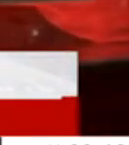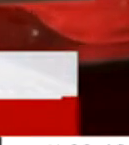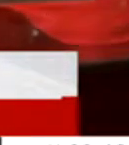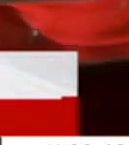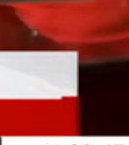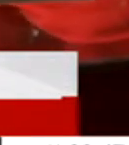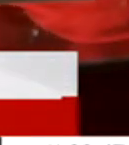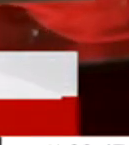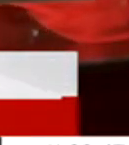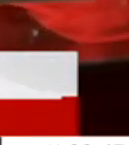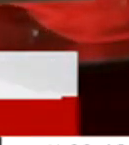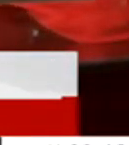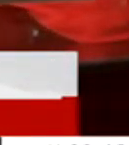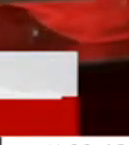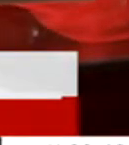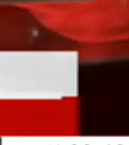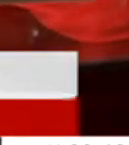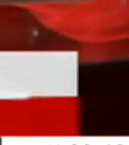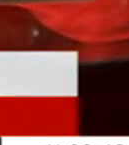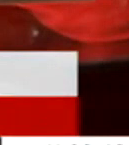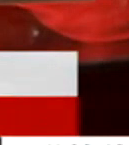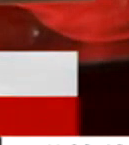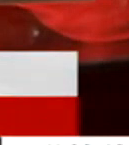Okay. Mercy?